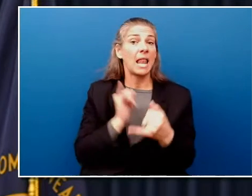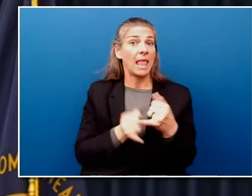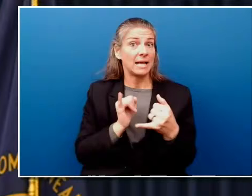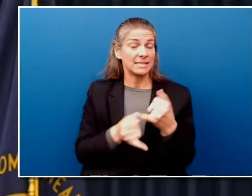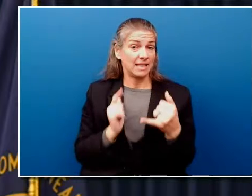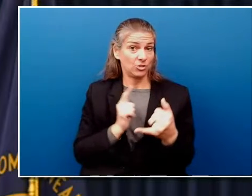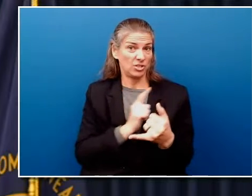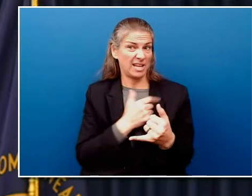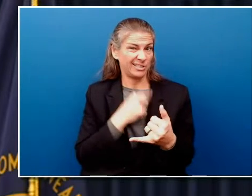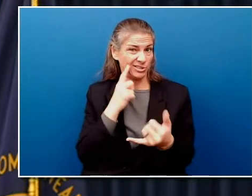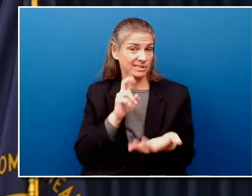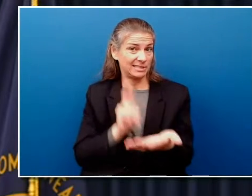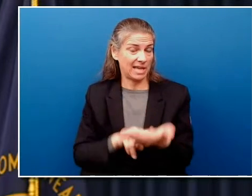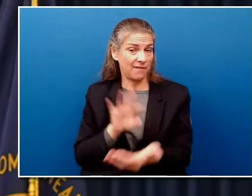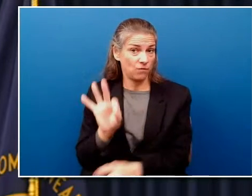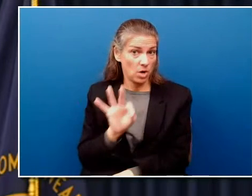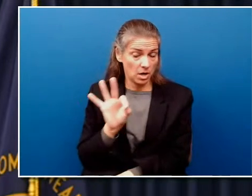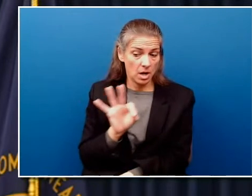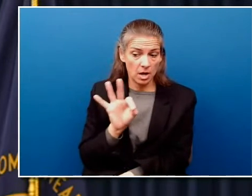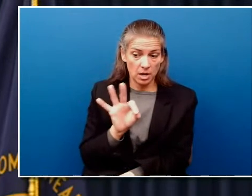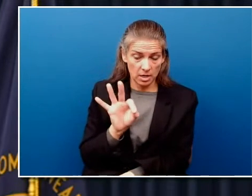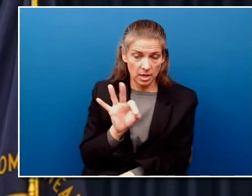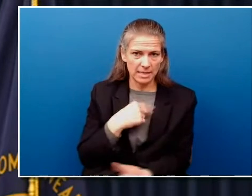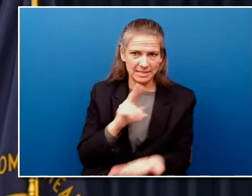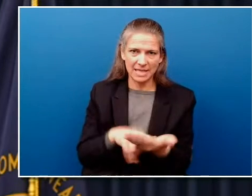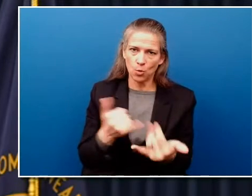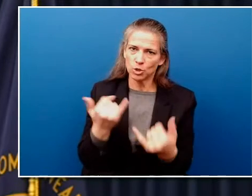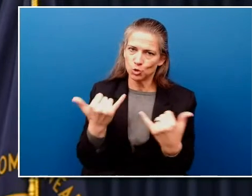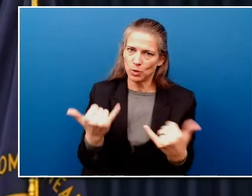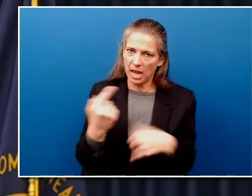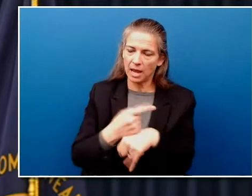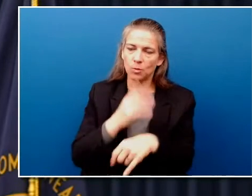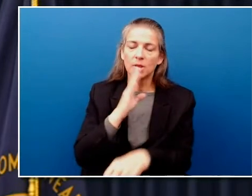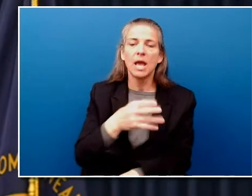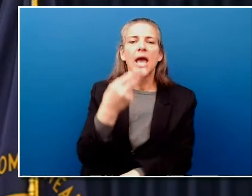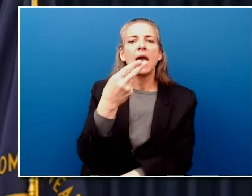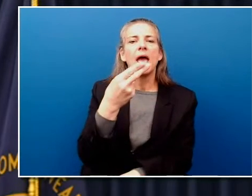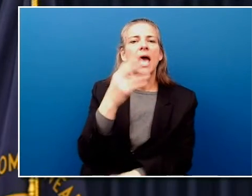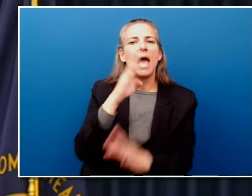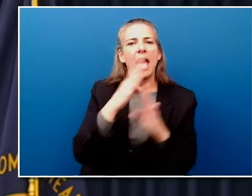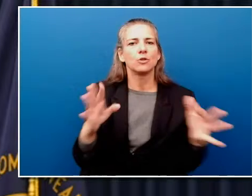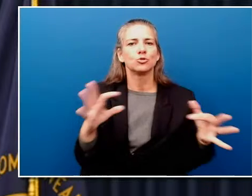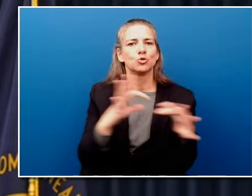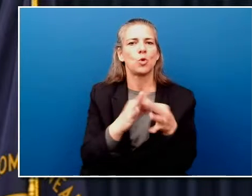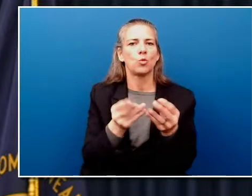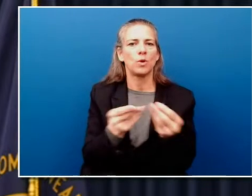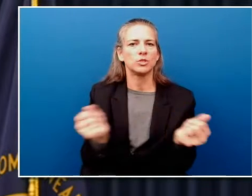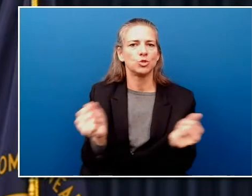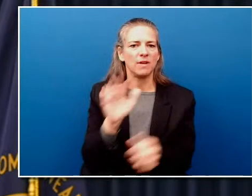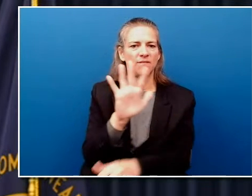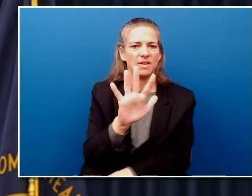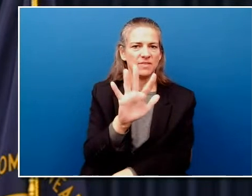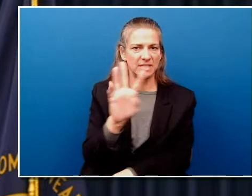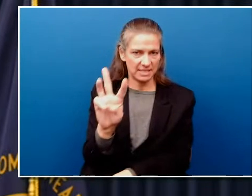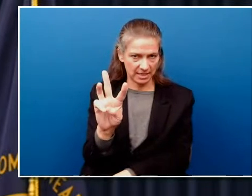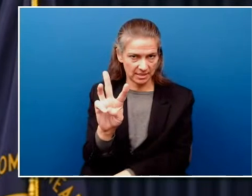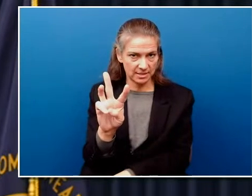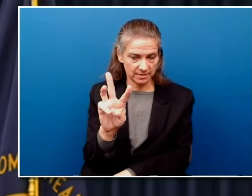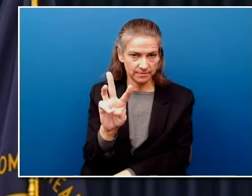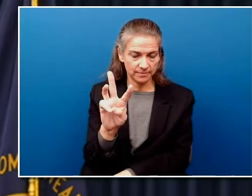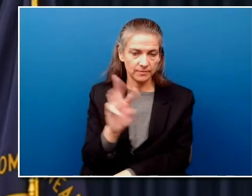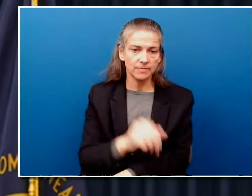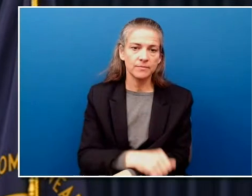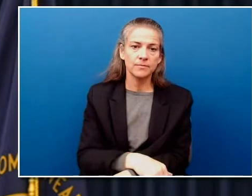I signed Friday, though I signed one today, was House Joint Resolution 56.